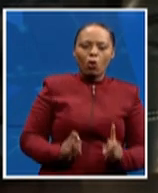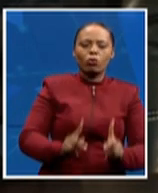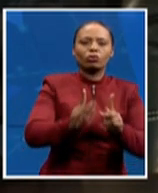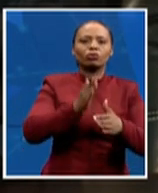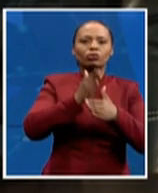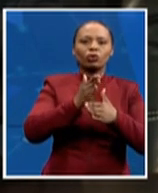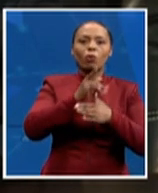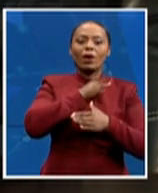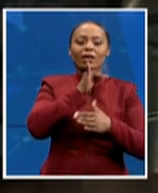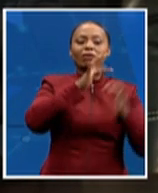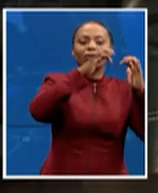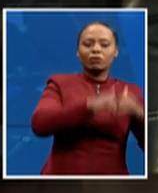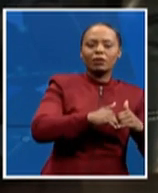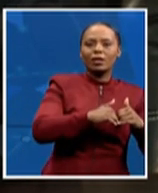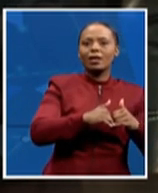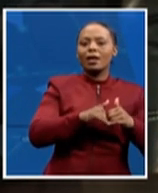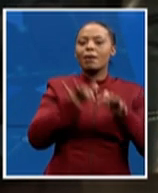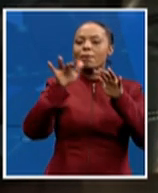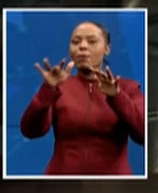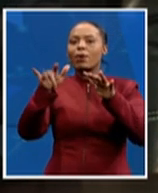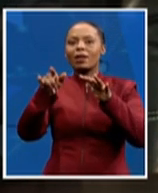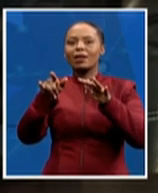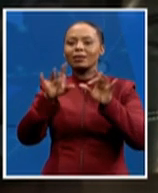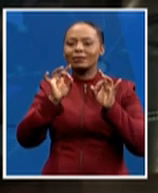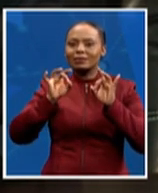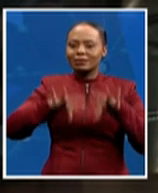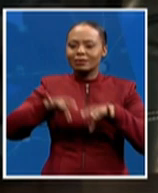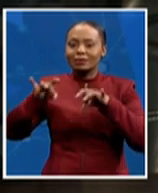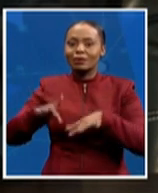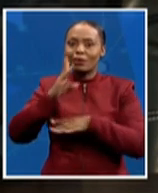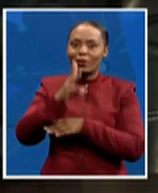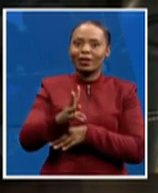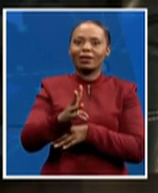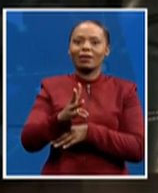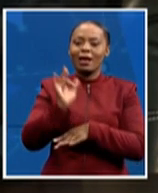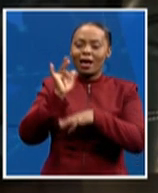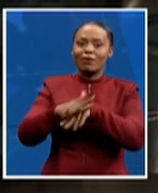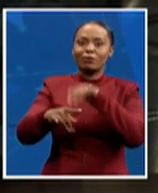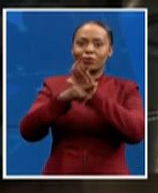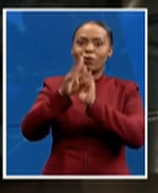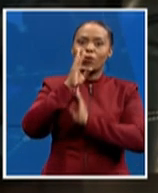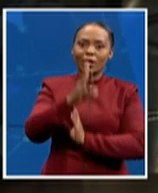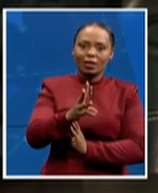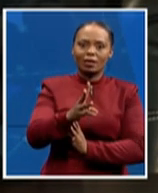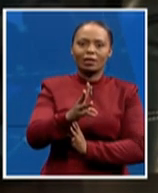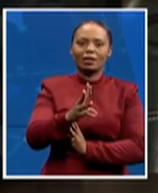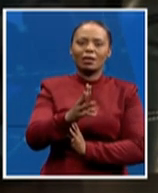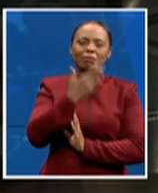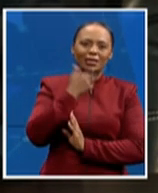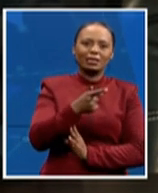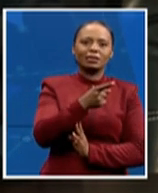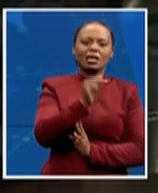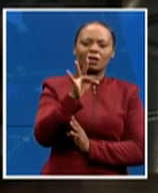that will be severely affected. Let us expose the criminals that are involved in